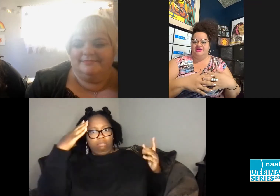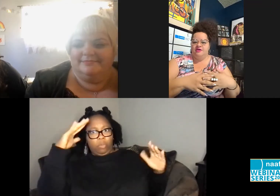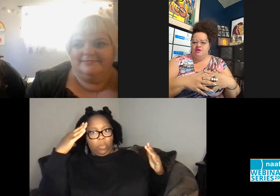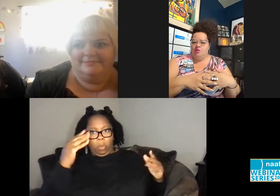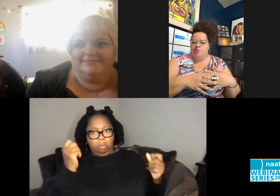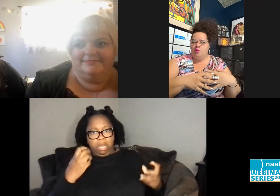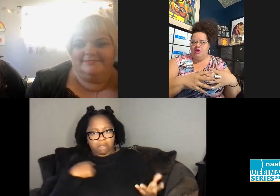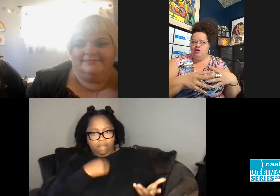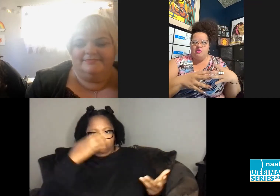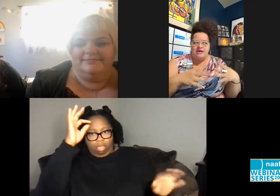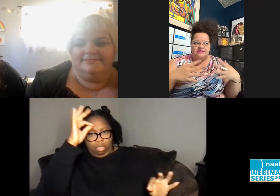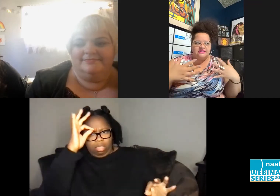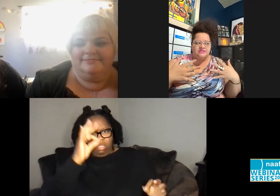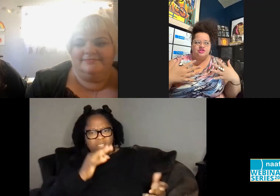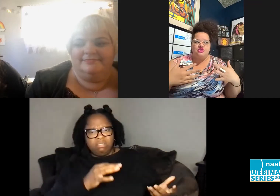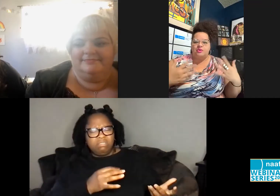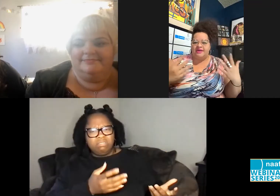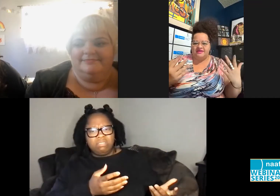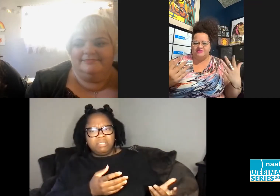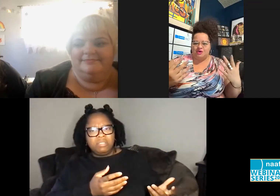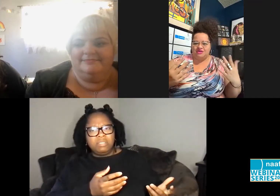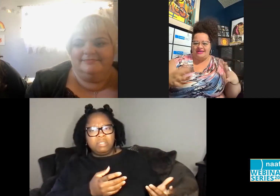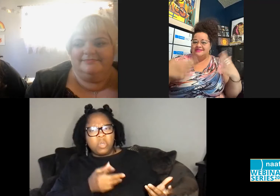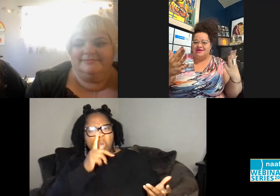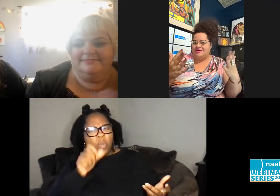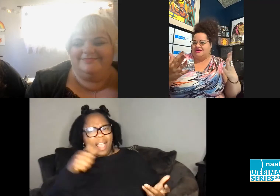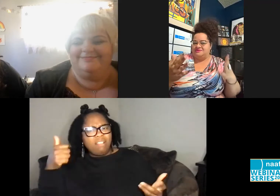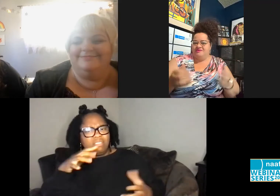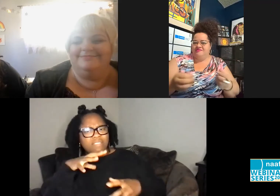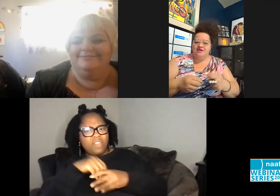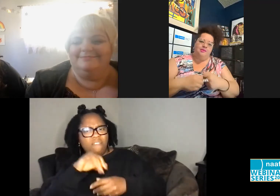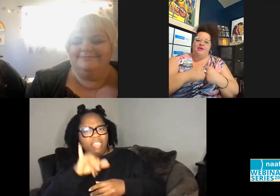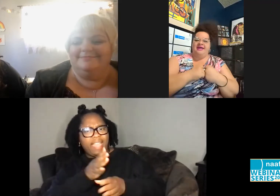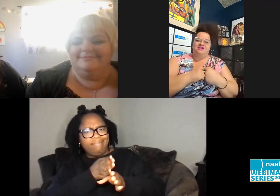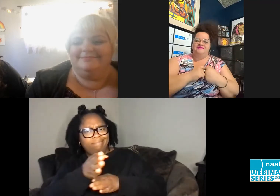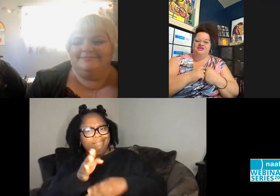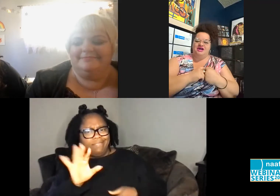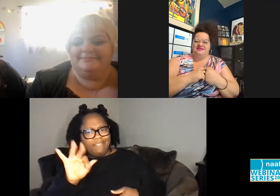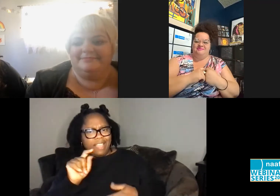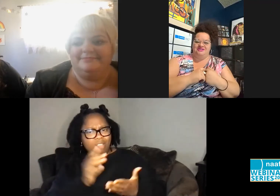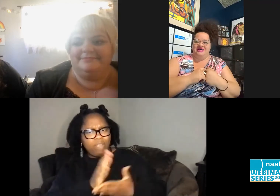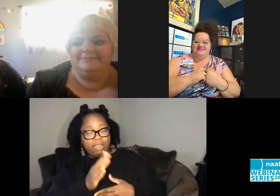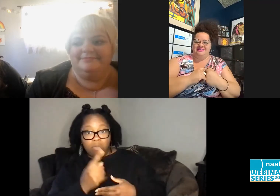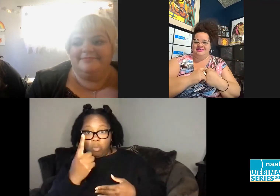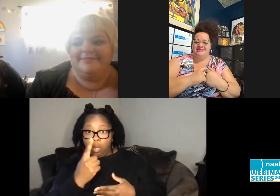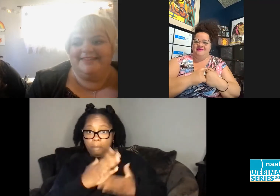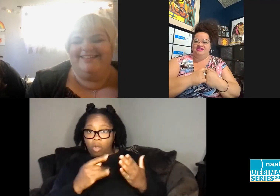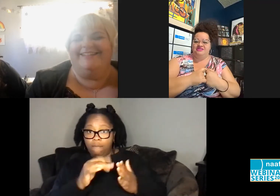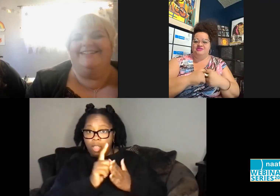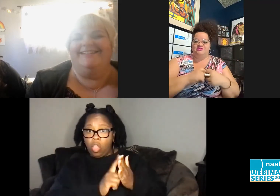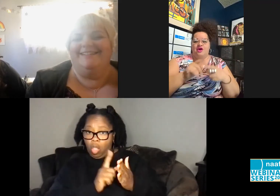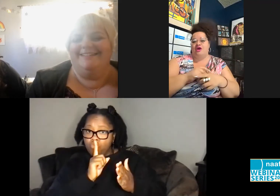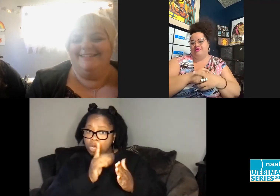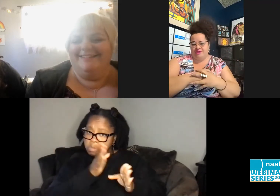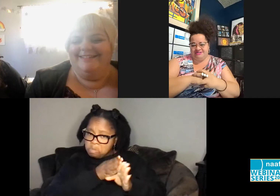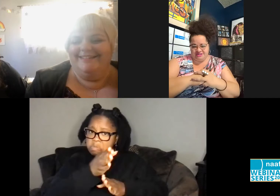us, who else is doing this work? Is there a sort of branch of the law that specializes in FAT